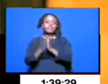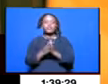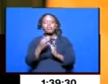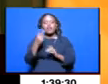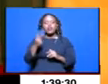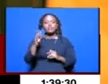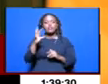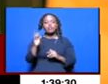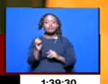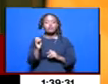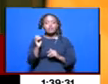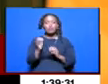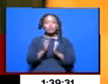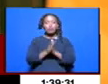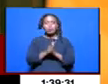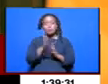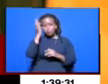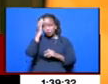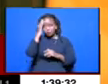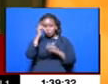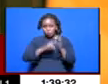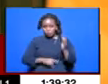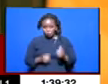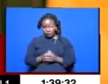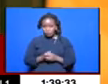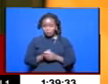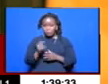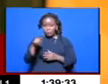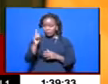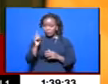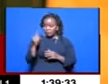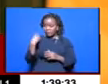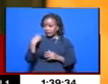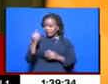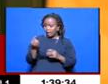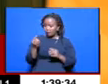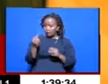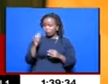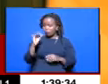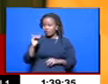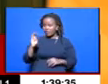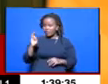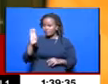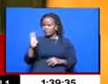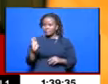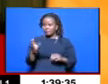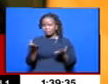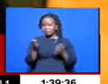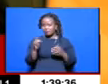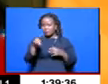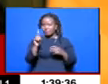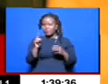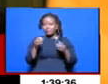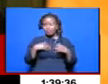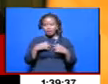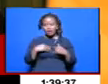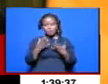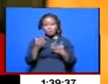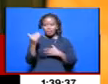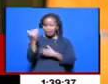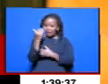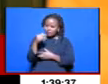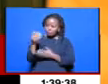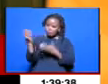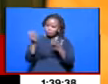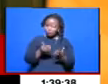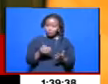with respect to the composition and quorum of the IEBC. This one has been thrust to us because